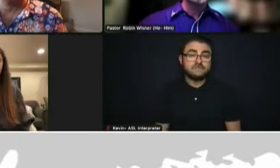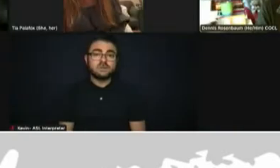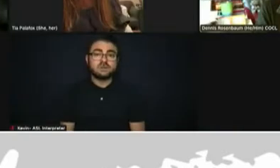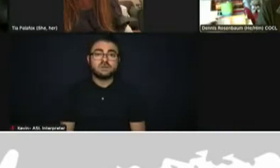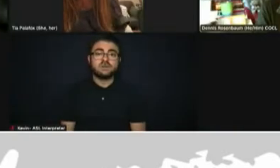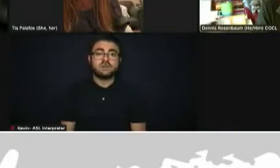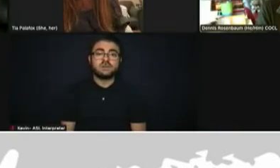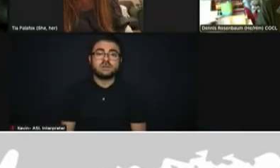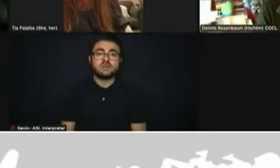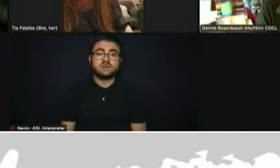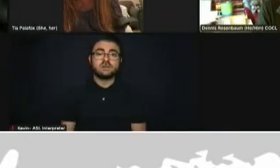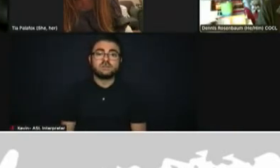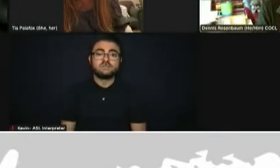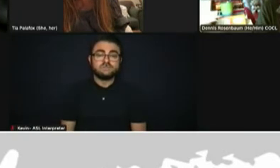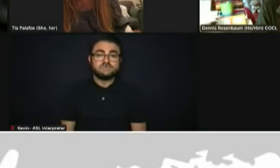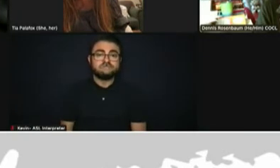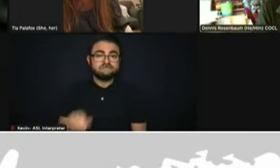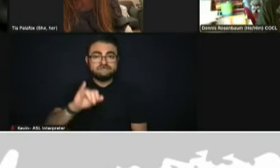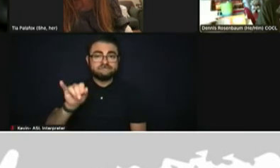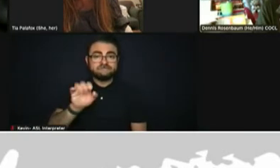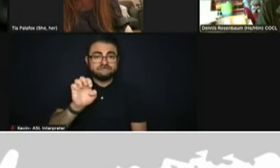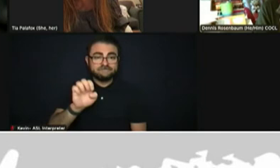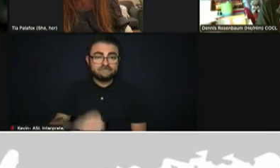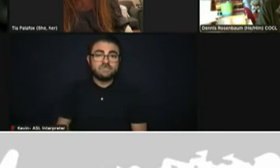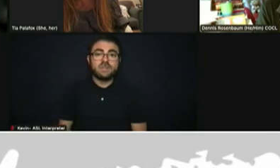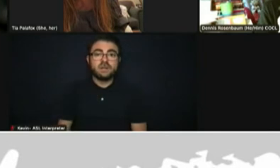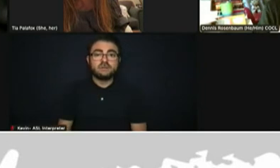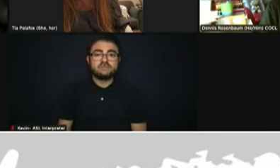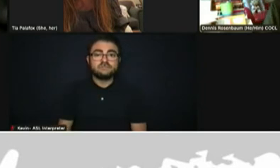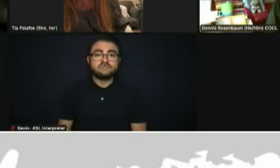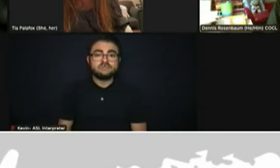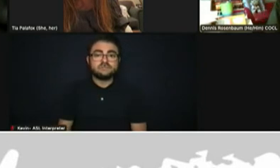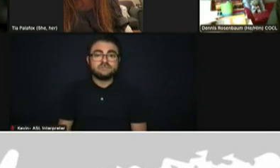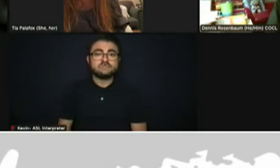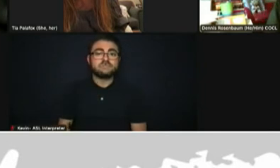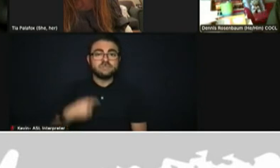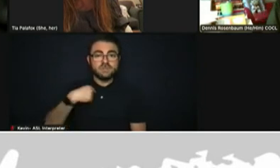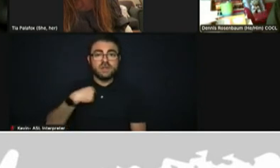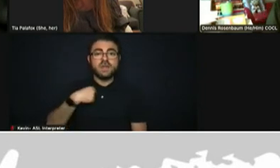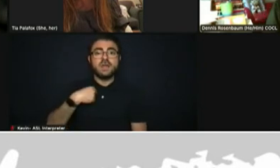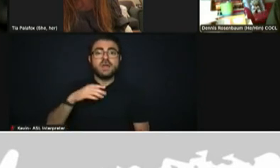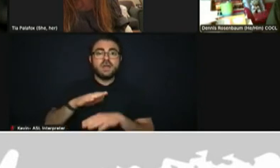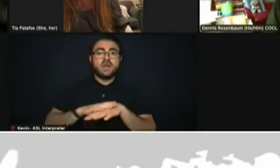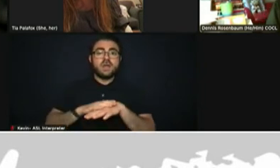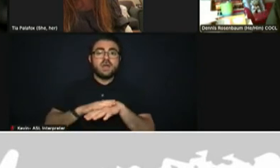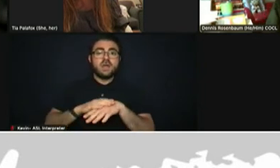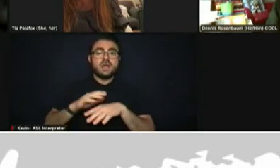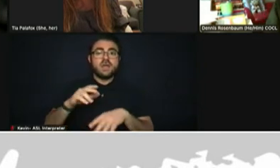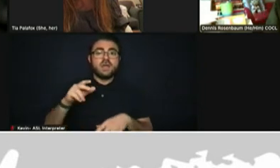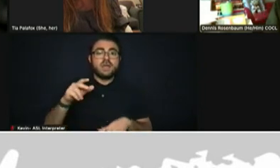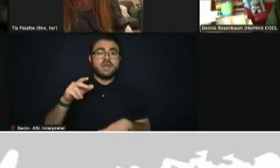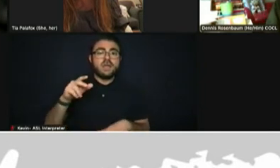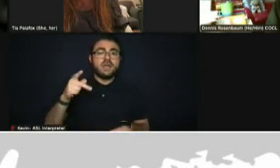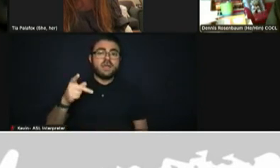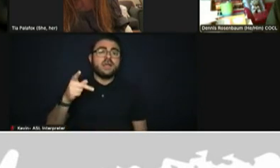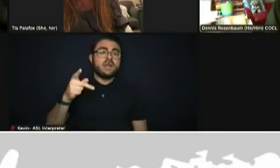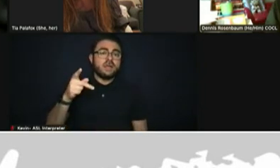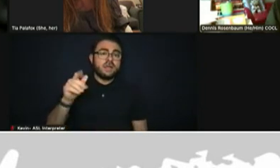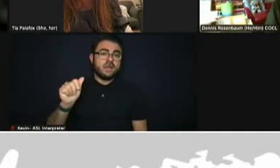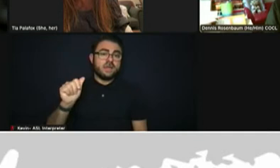Hey, Jay, I'm actually on the Police Accountability Commission, but I'm not here on behalf of them or anything,